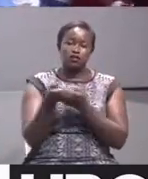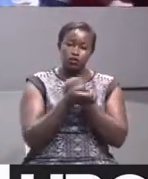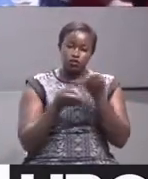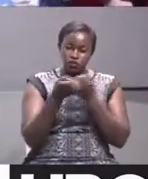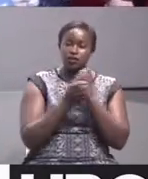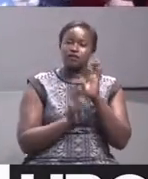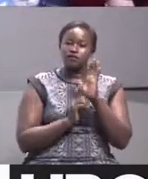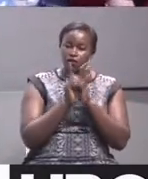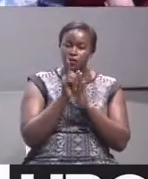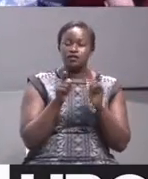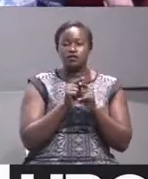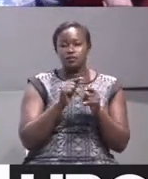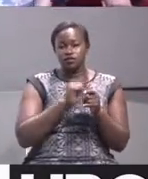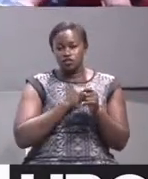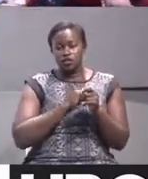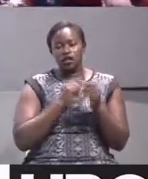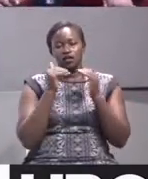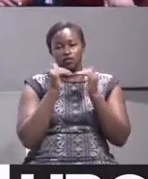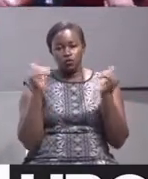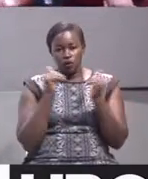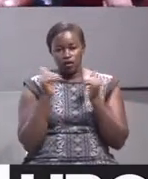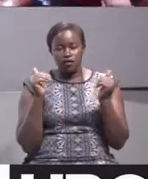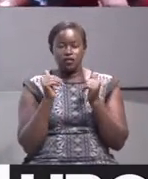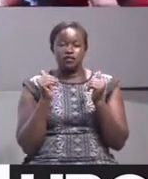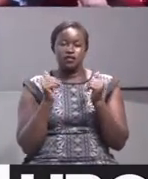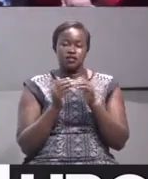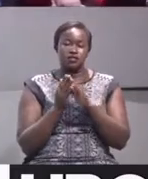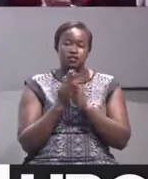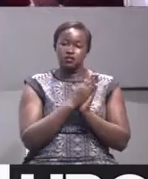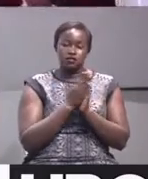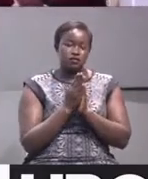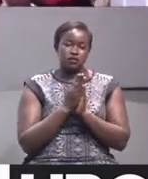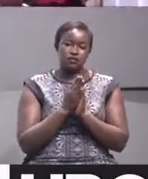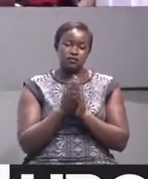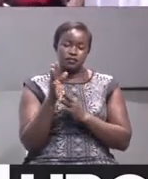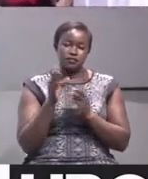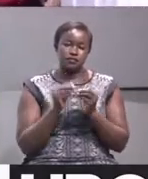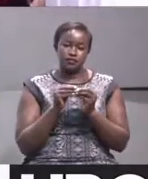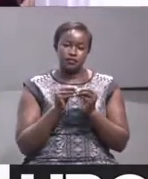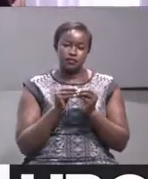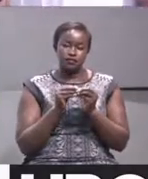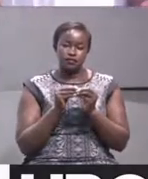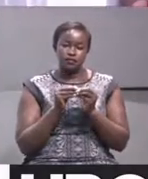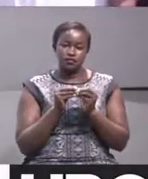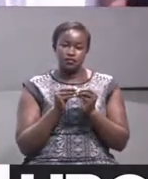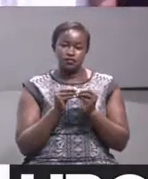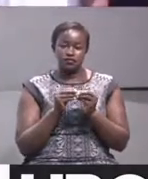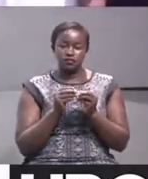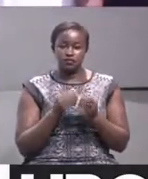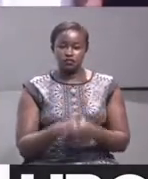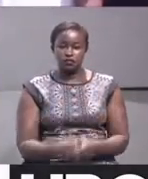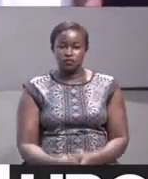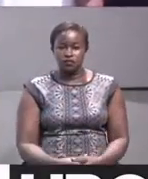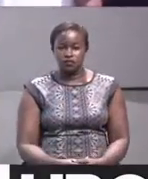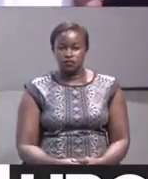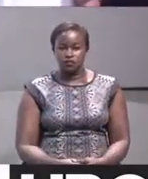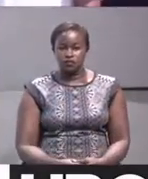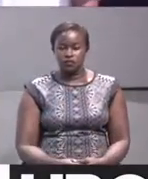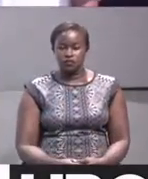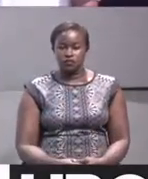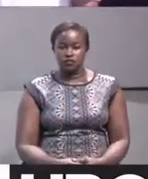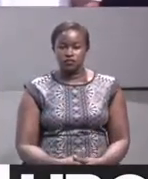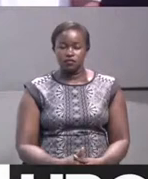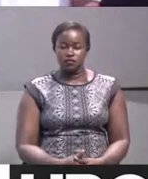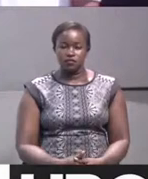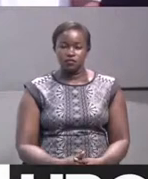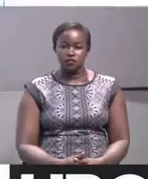development and gender equality. Irene Faith Nantongo, Mary Namukose, UBC